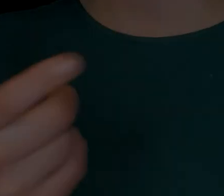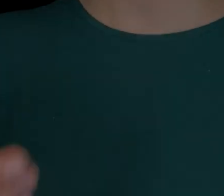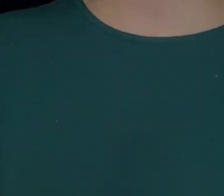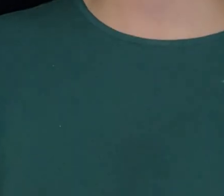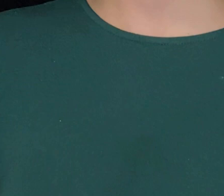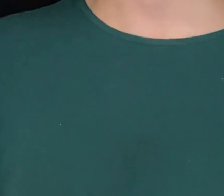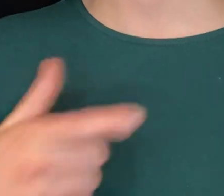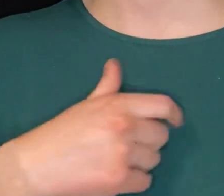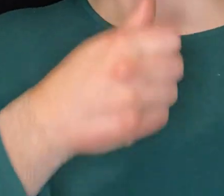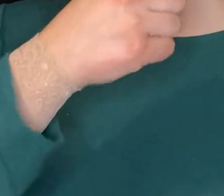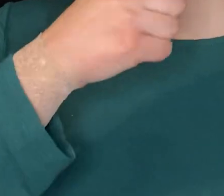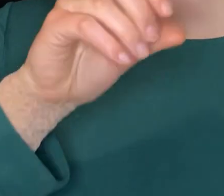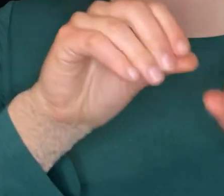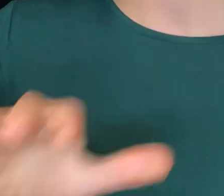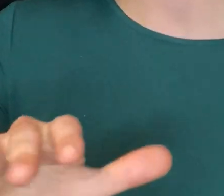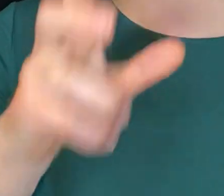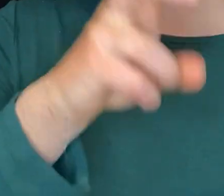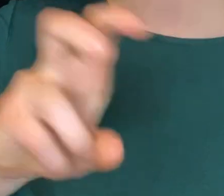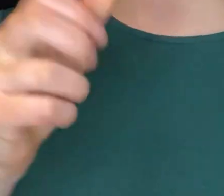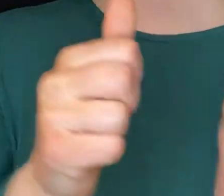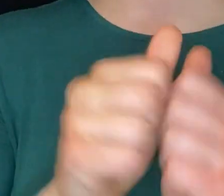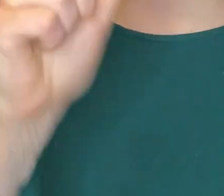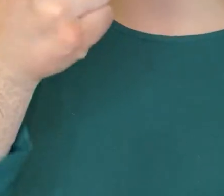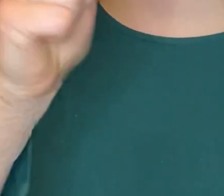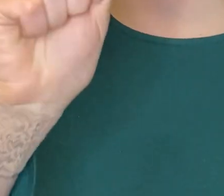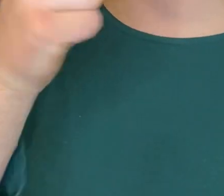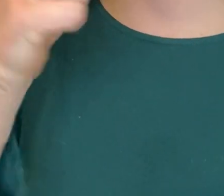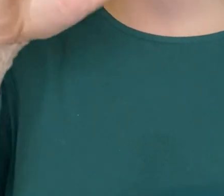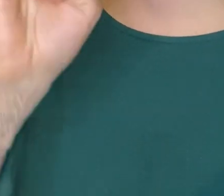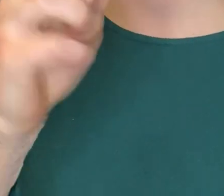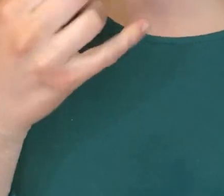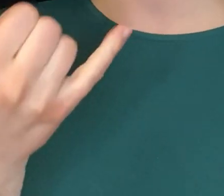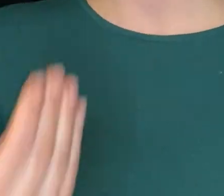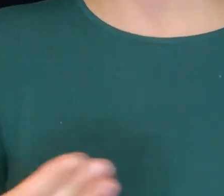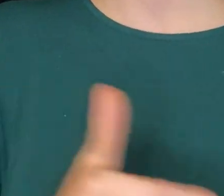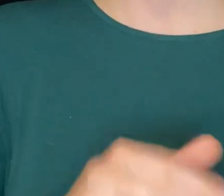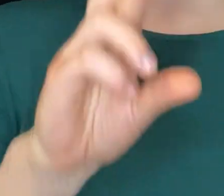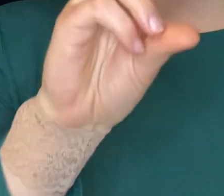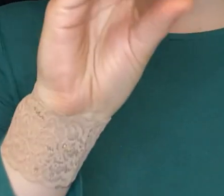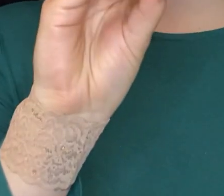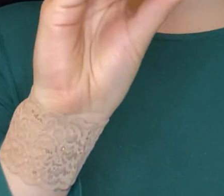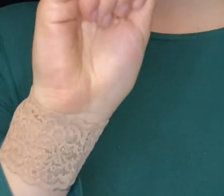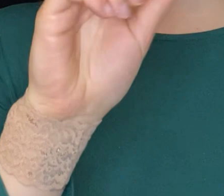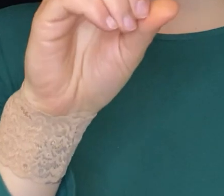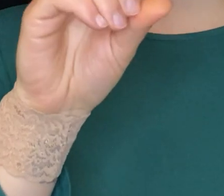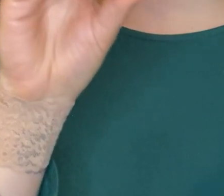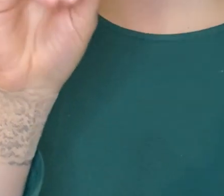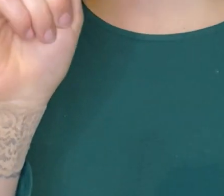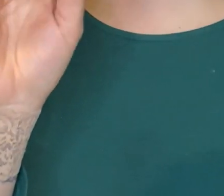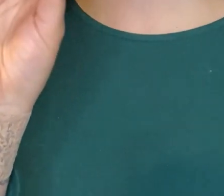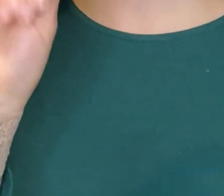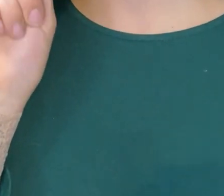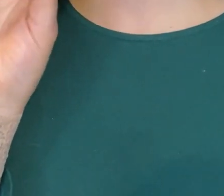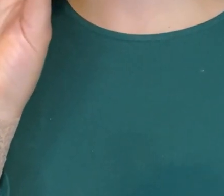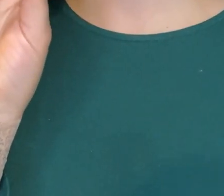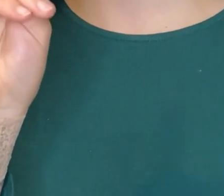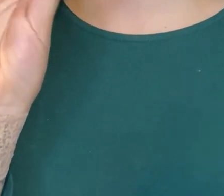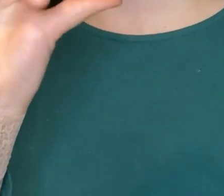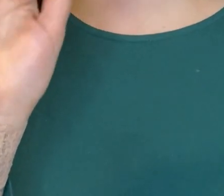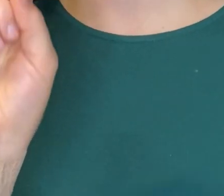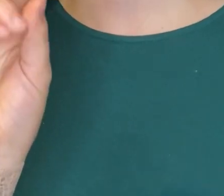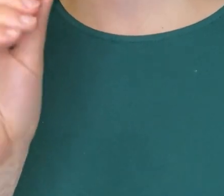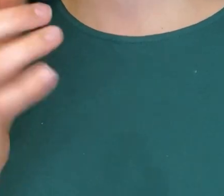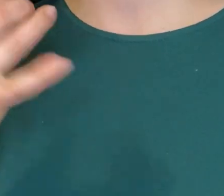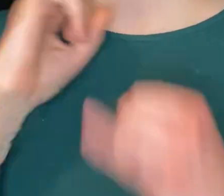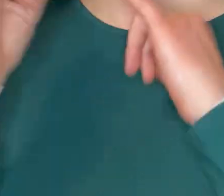Hey y'all, welcome to Adventures with Aggie. Today we have another episode of Adventures with Aggie Road to Tokyo featuring Zach Shattuck. He's competing for